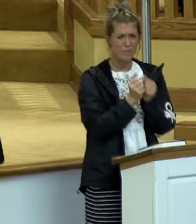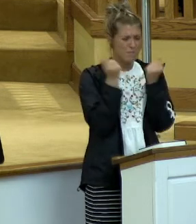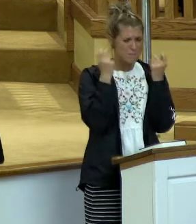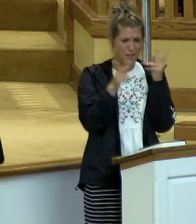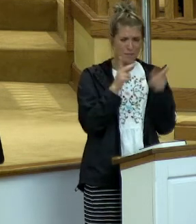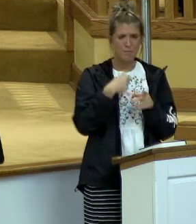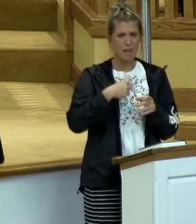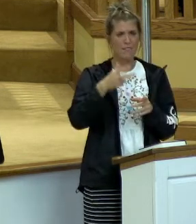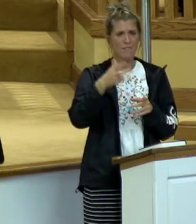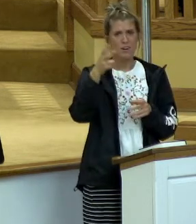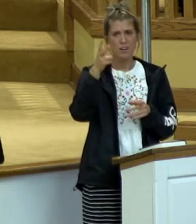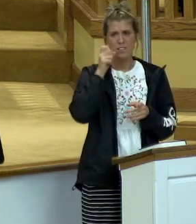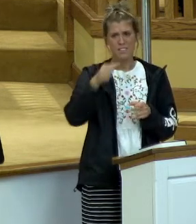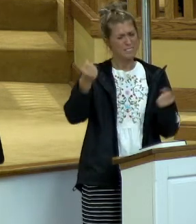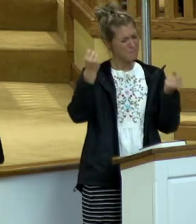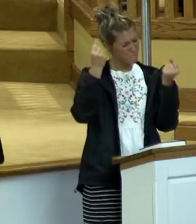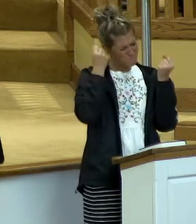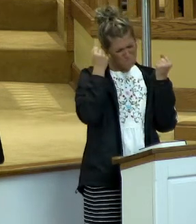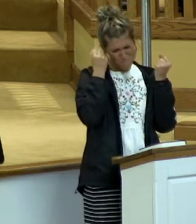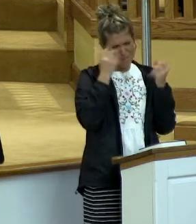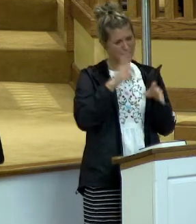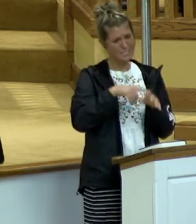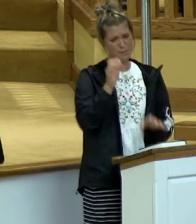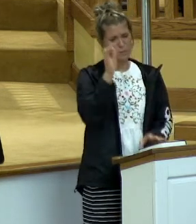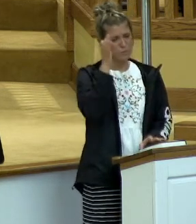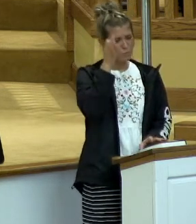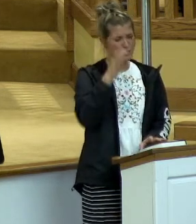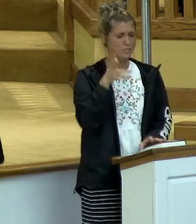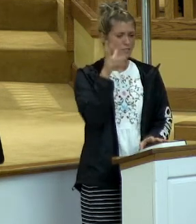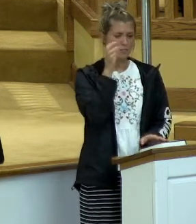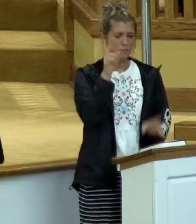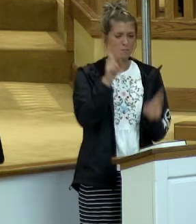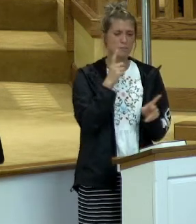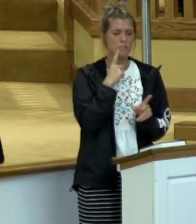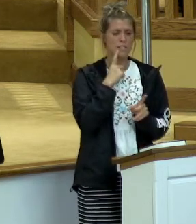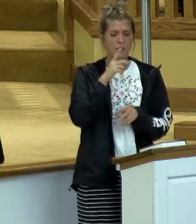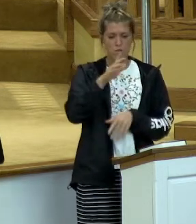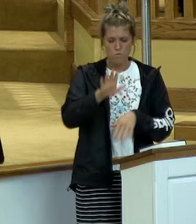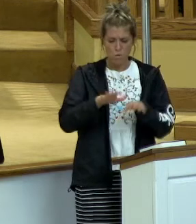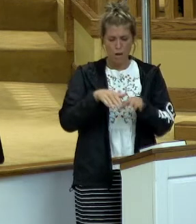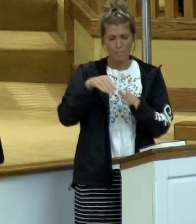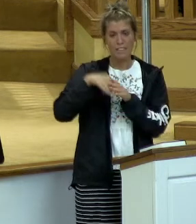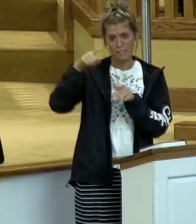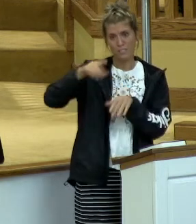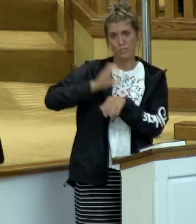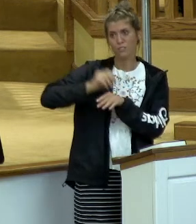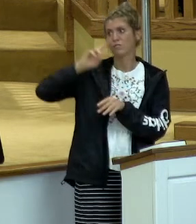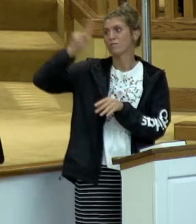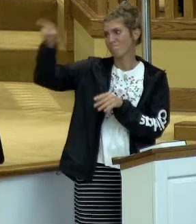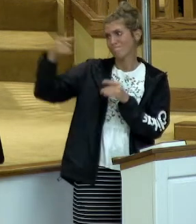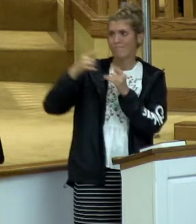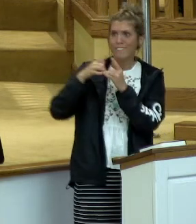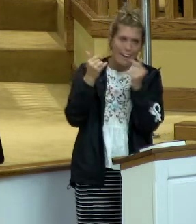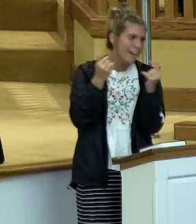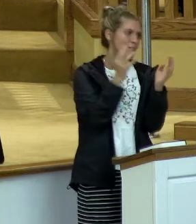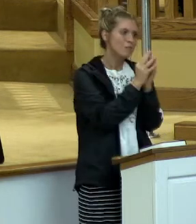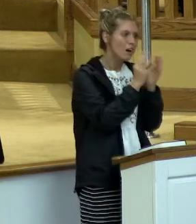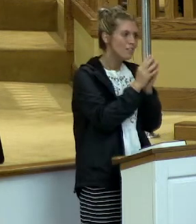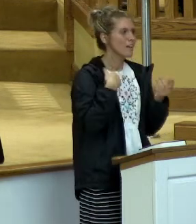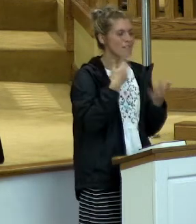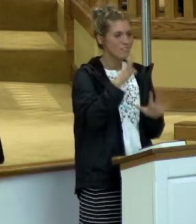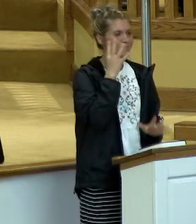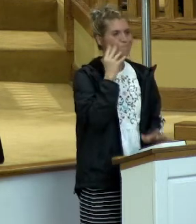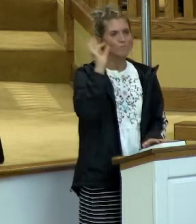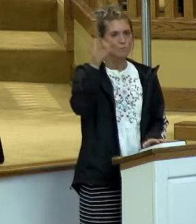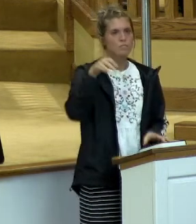lot of those people that if I've heard this many times through the years as a preacher, I've heard people say that have walked the aisle even in this church or at conferences and camps that I've preached